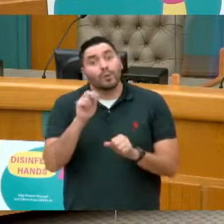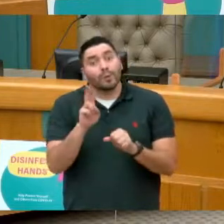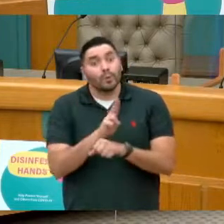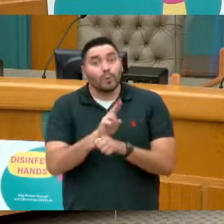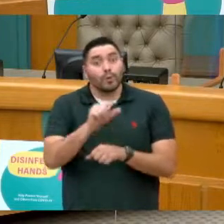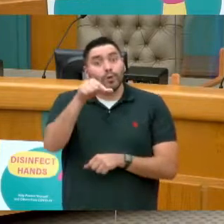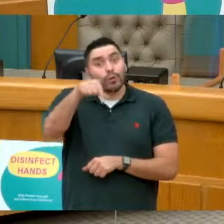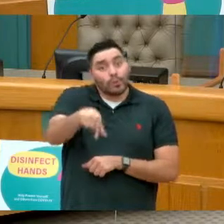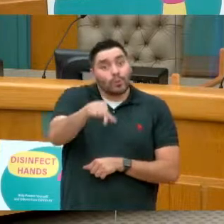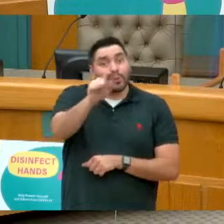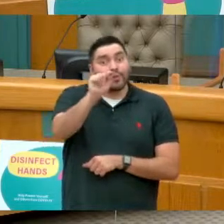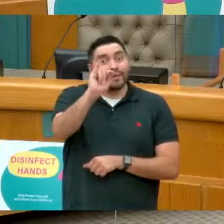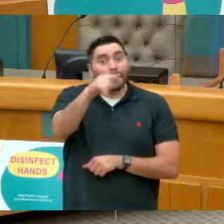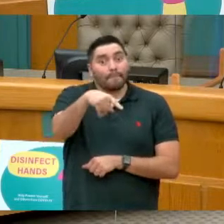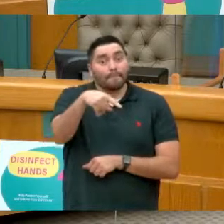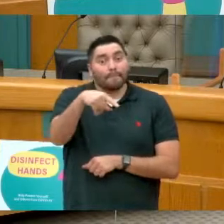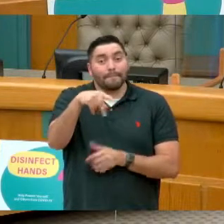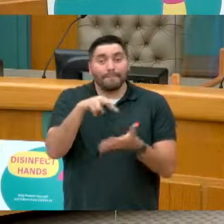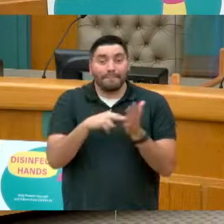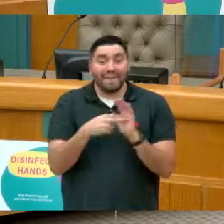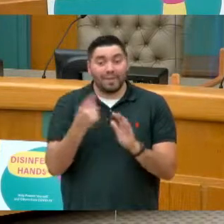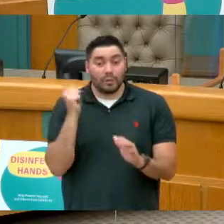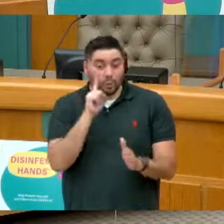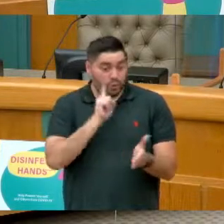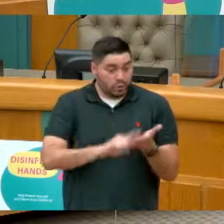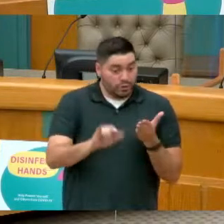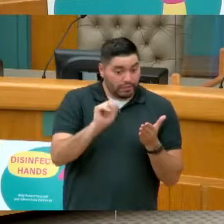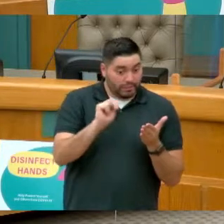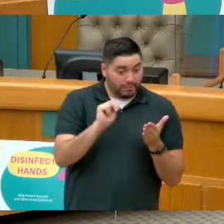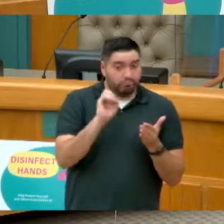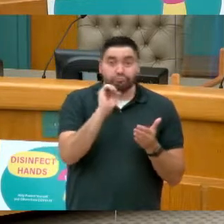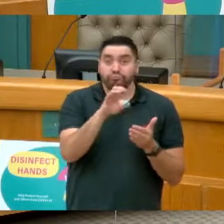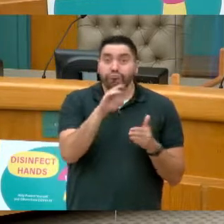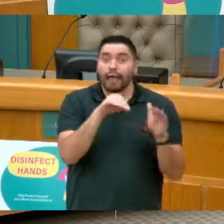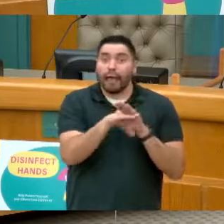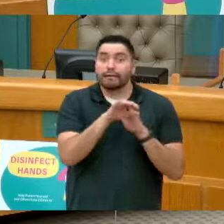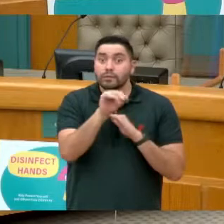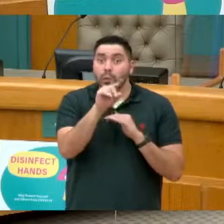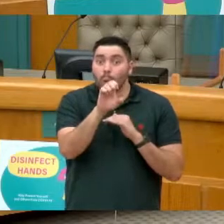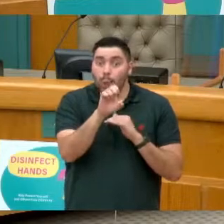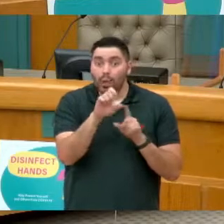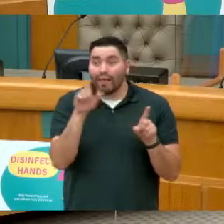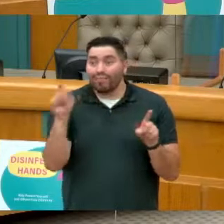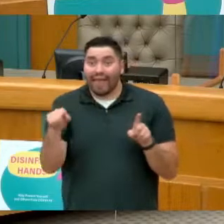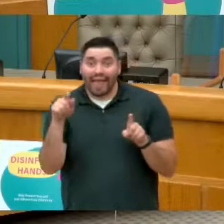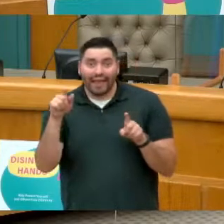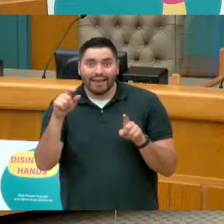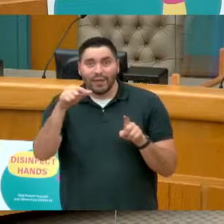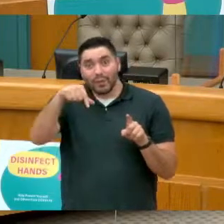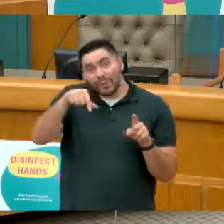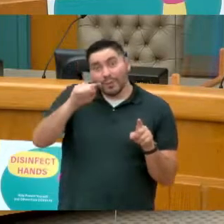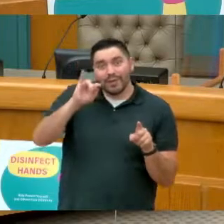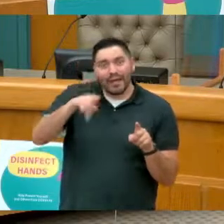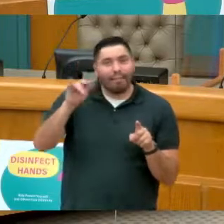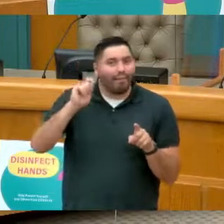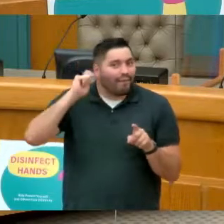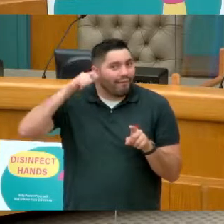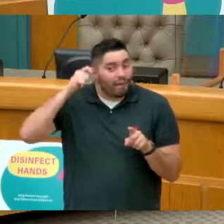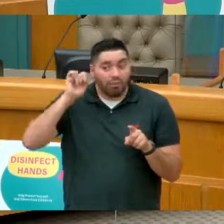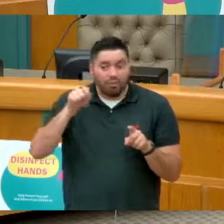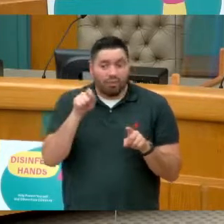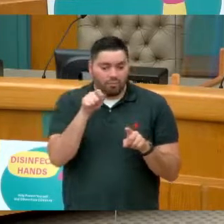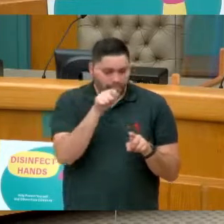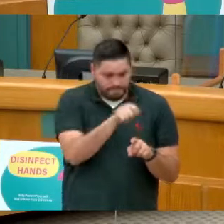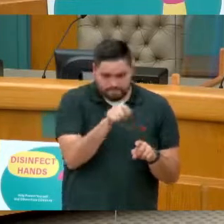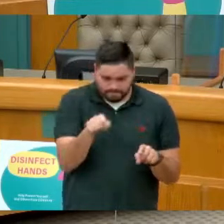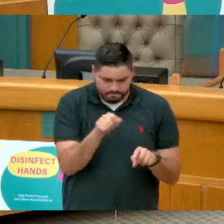As many signs as we have up and markings on the floor, we need you to help us and help your fellow voters and poll